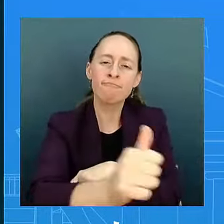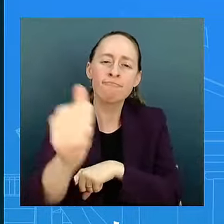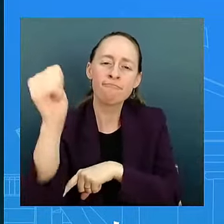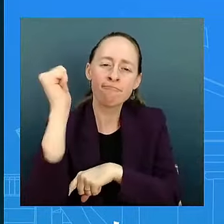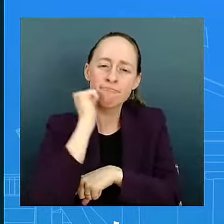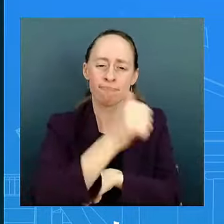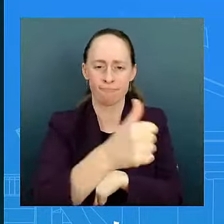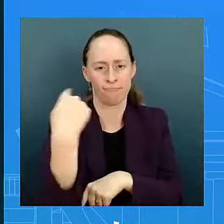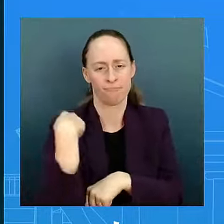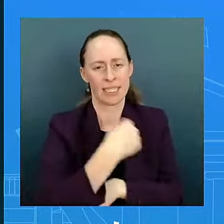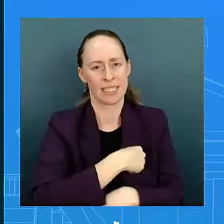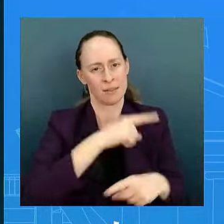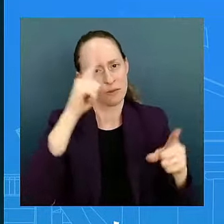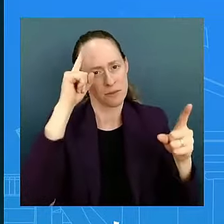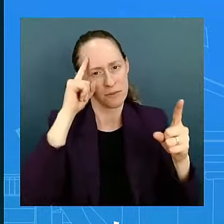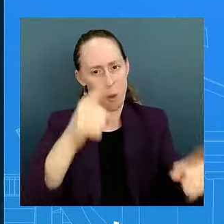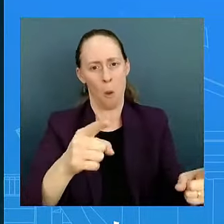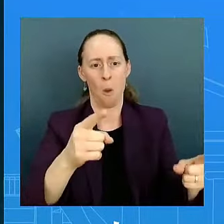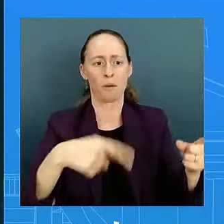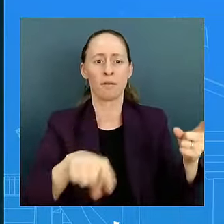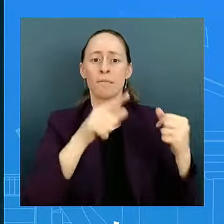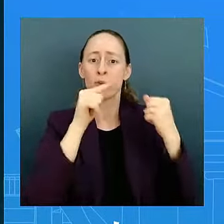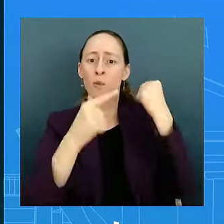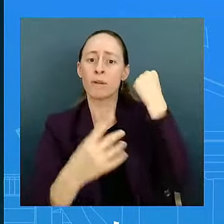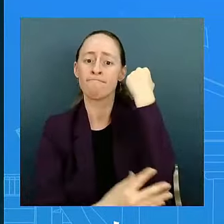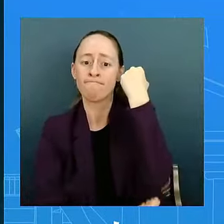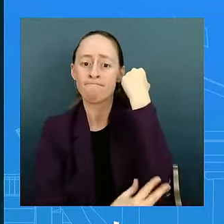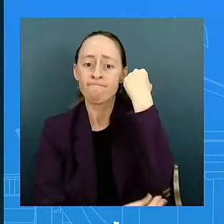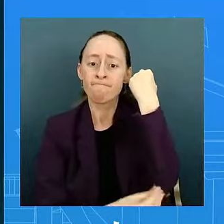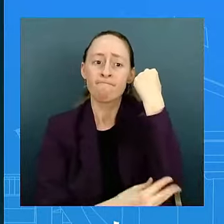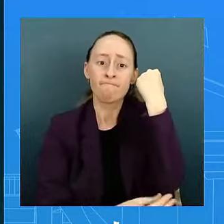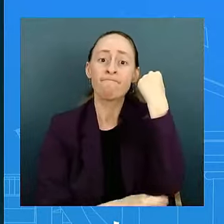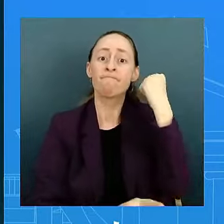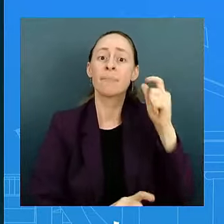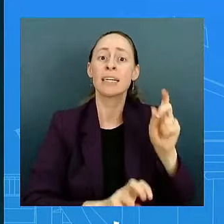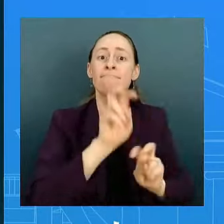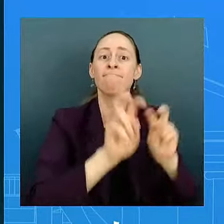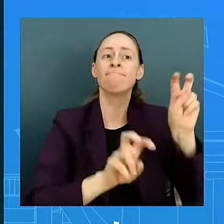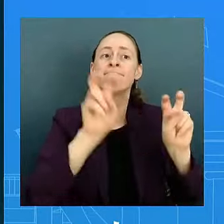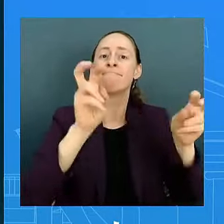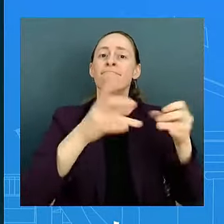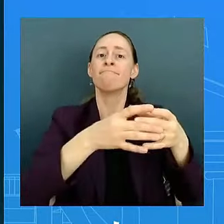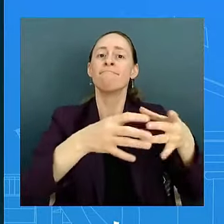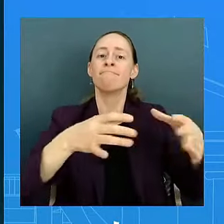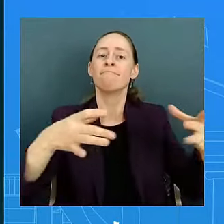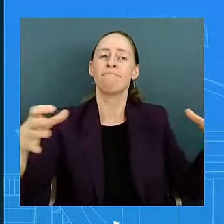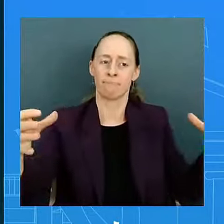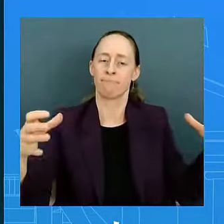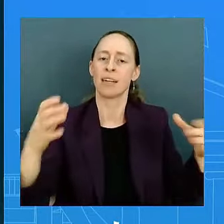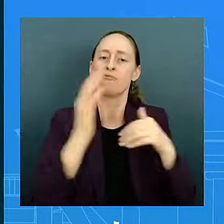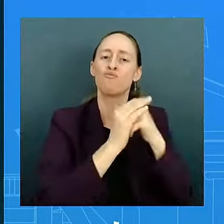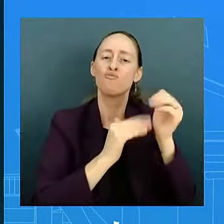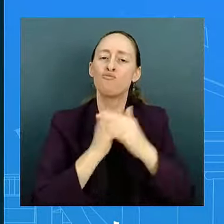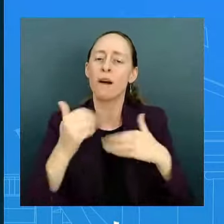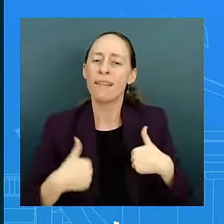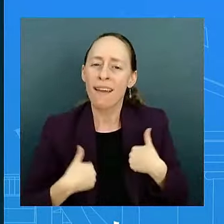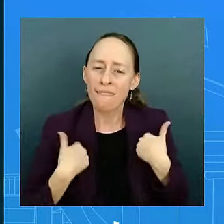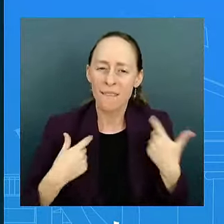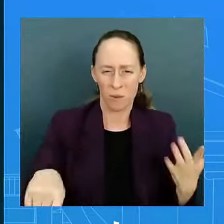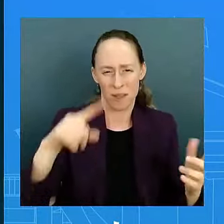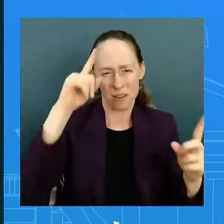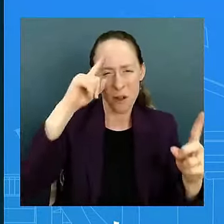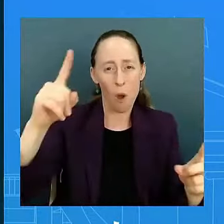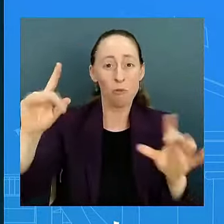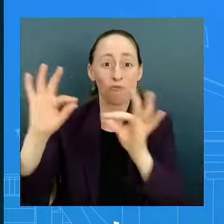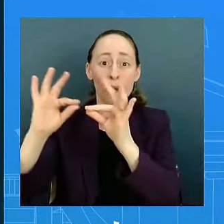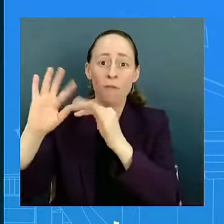going to focus on. He talks about making sure that we're lowering cost and continuing to do that, whether it's prescription drugs. Let's not forget, because of this